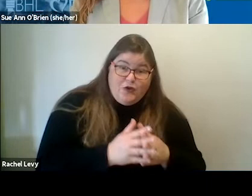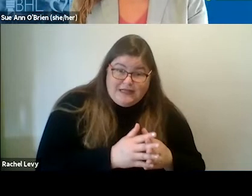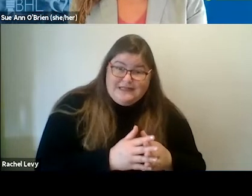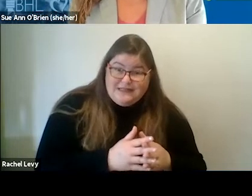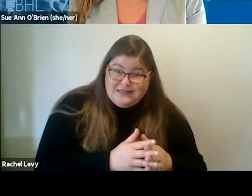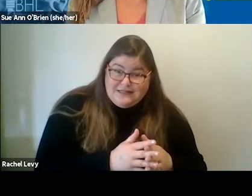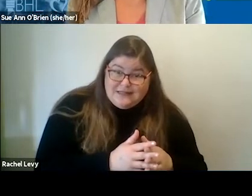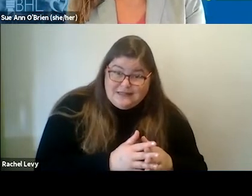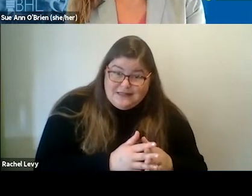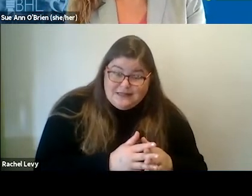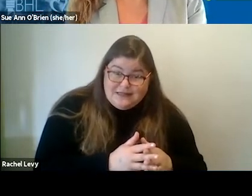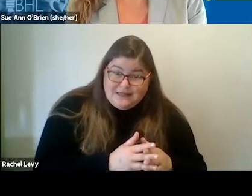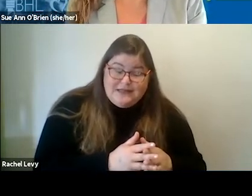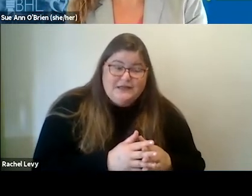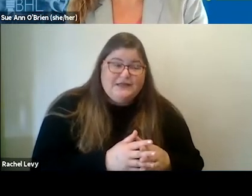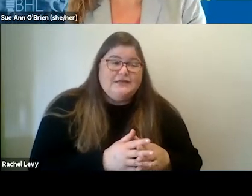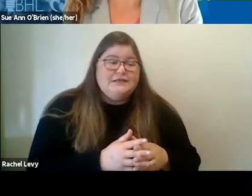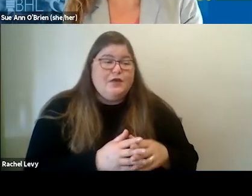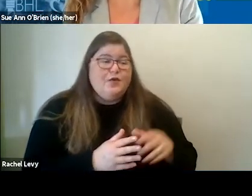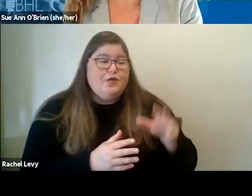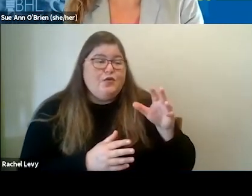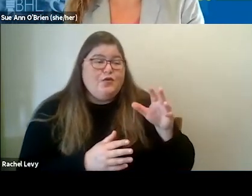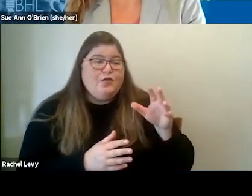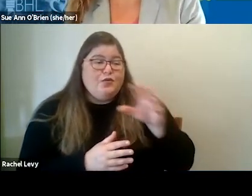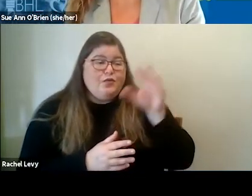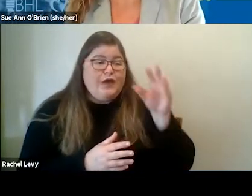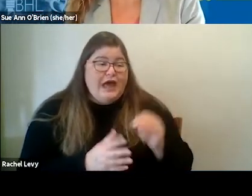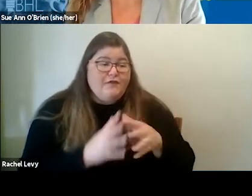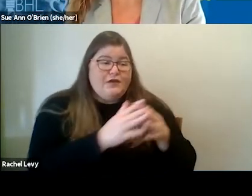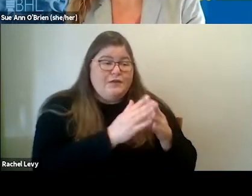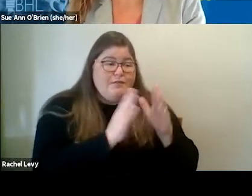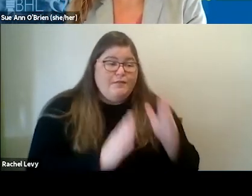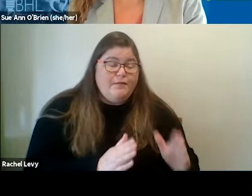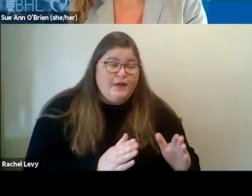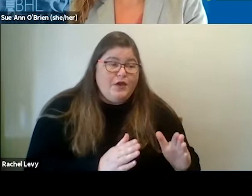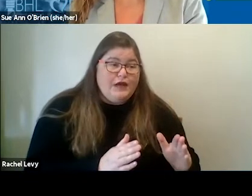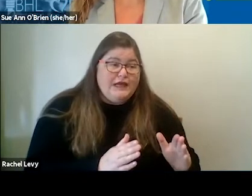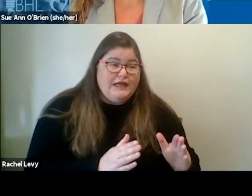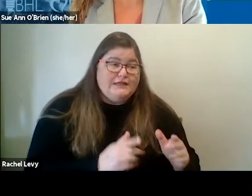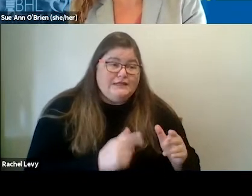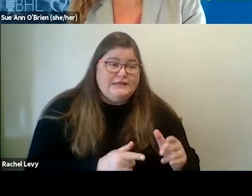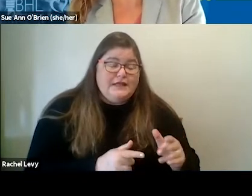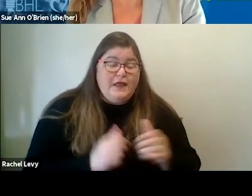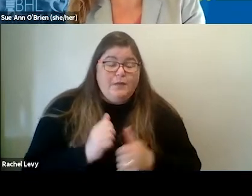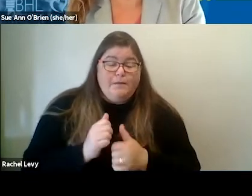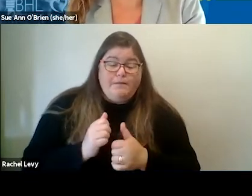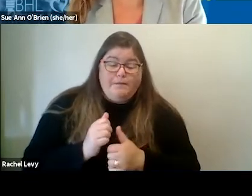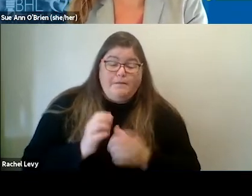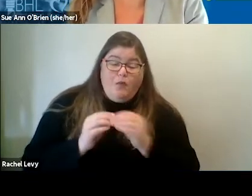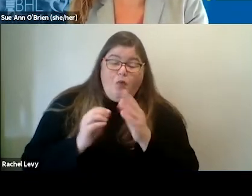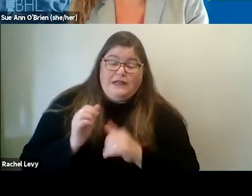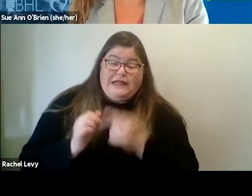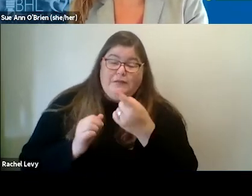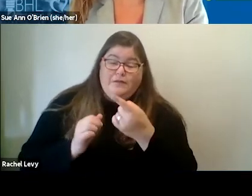that African Americans comprise more than half of the residents in Atlanta, you might think at first glance that